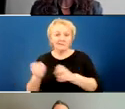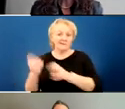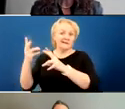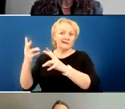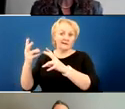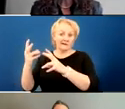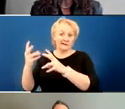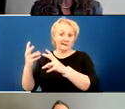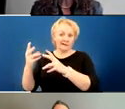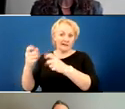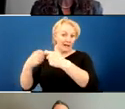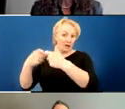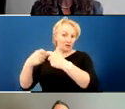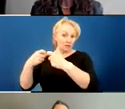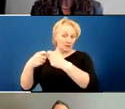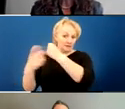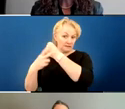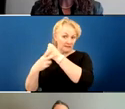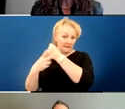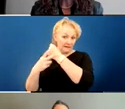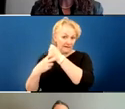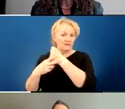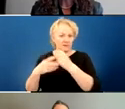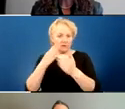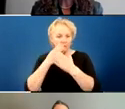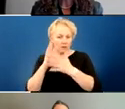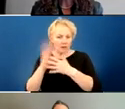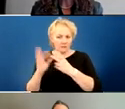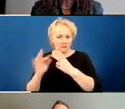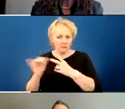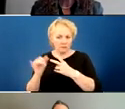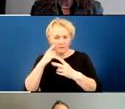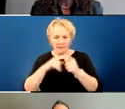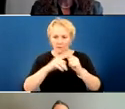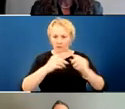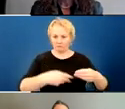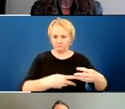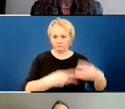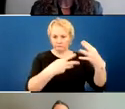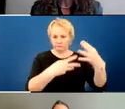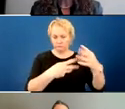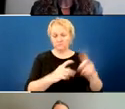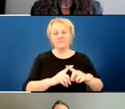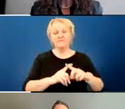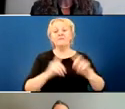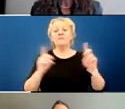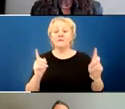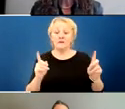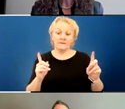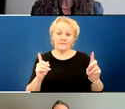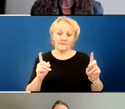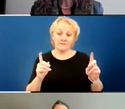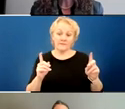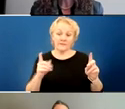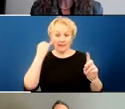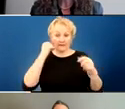electronically, then that's a great option as well, because then you'll be able to access it. But for, you know, some, if